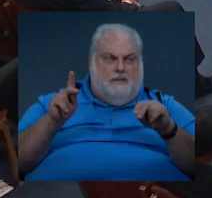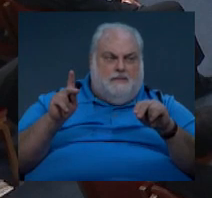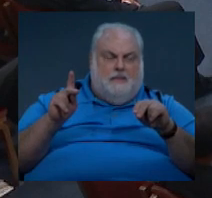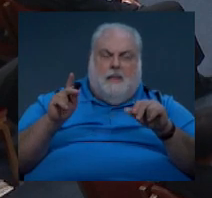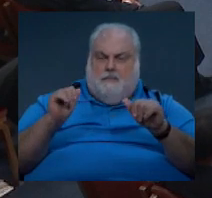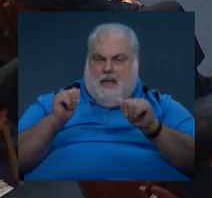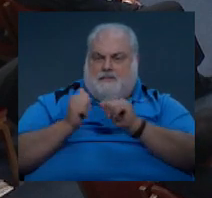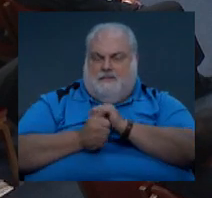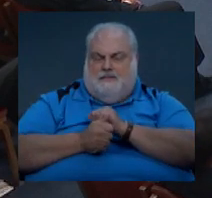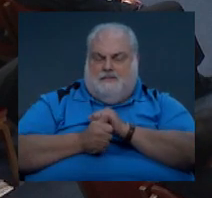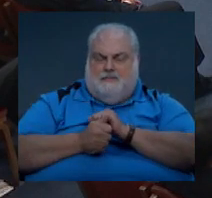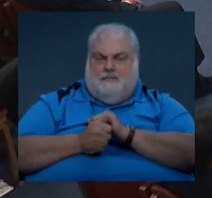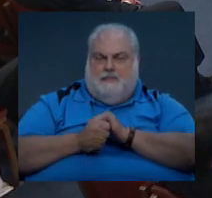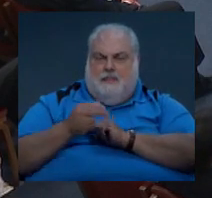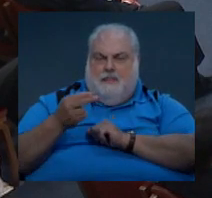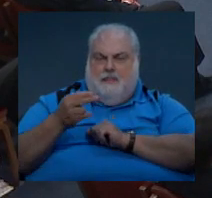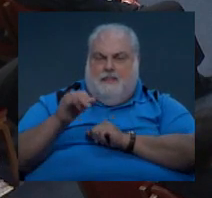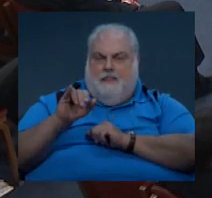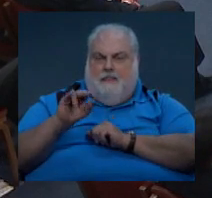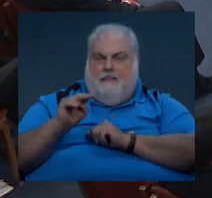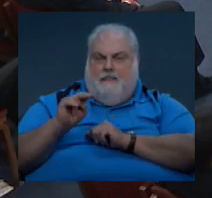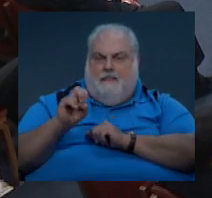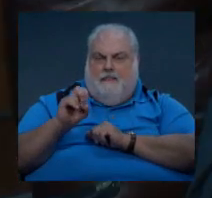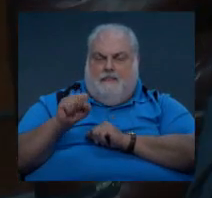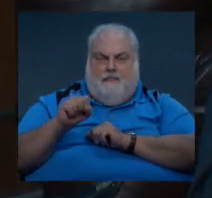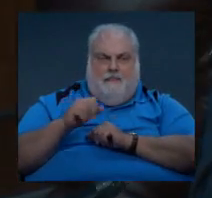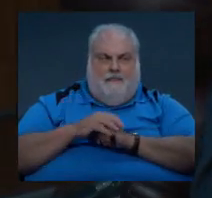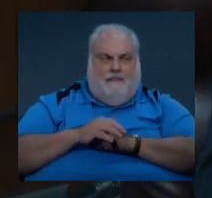Motion passes. Director Hines?